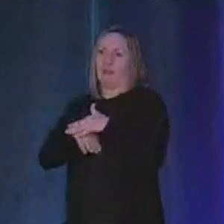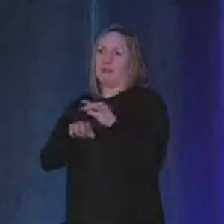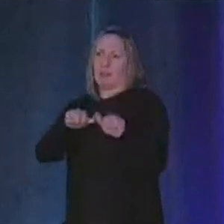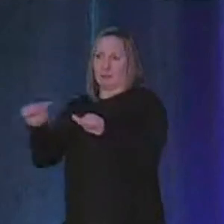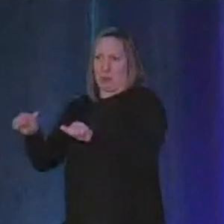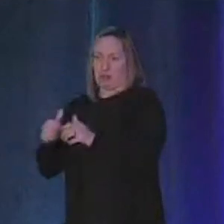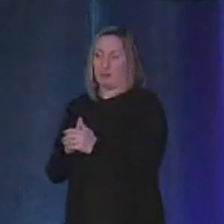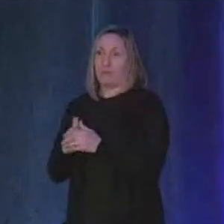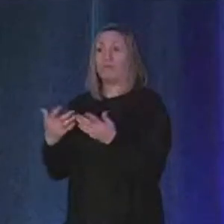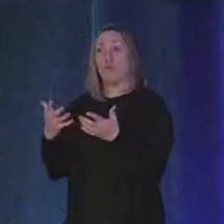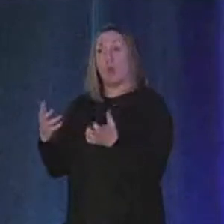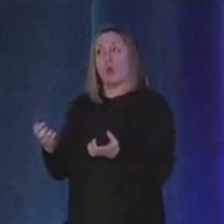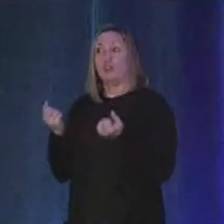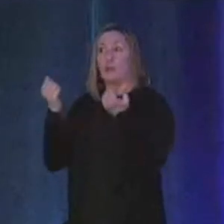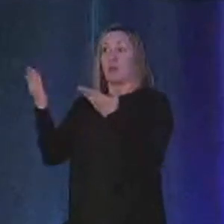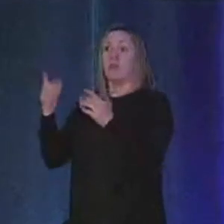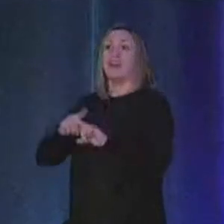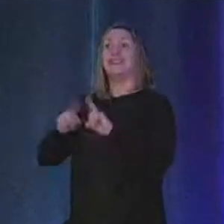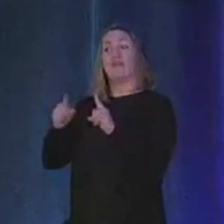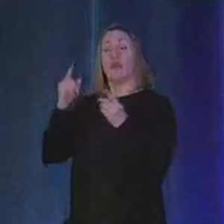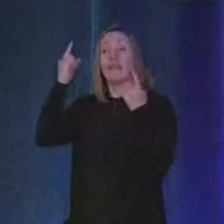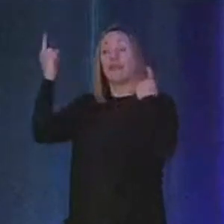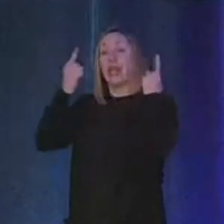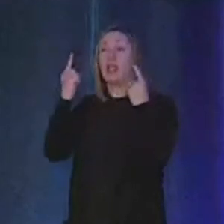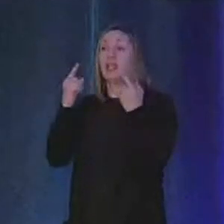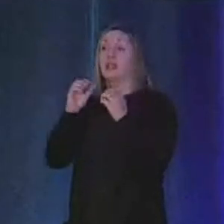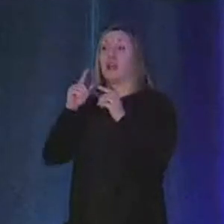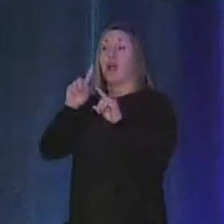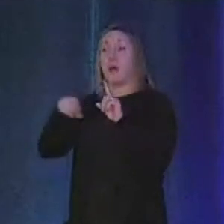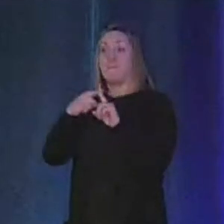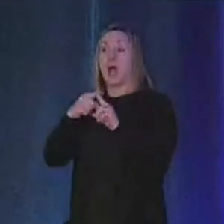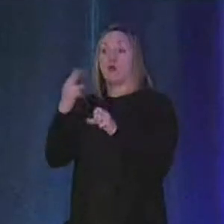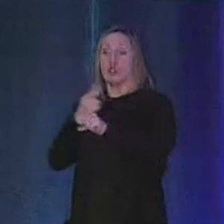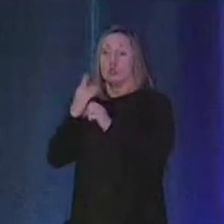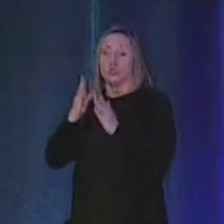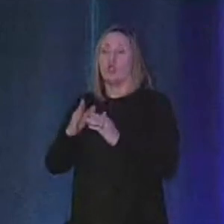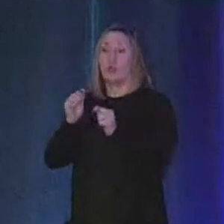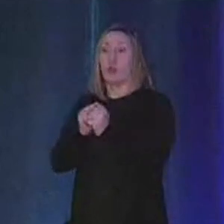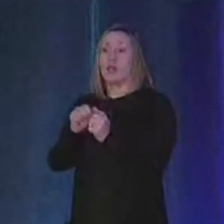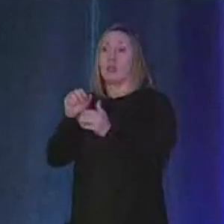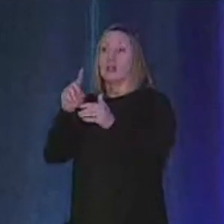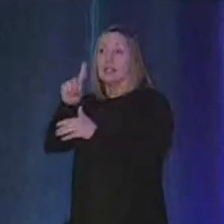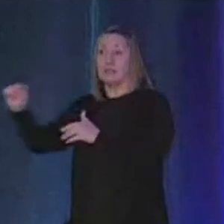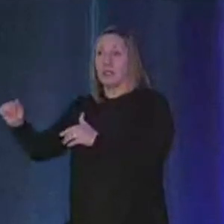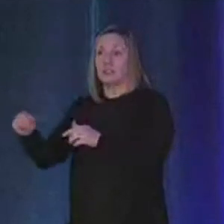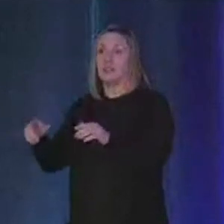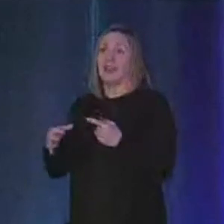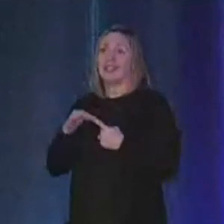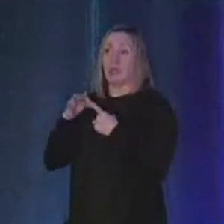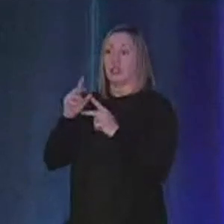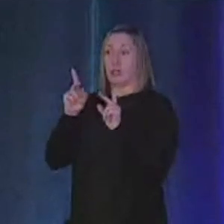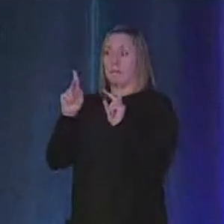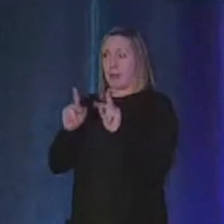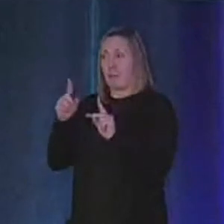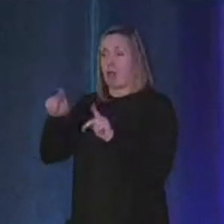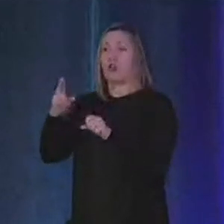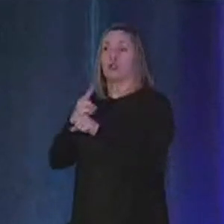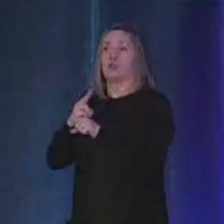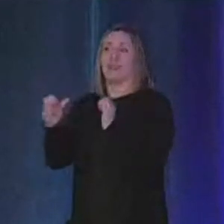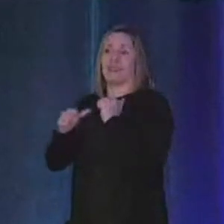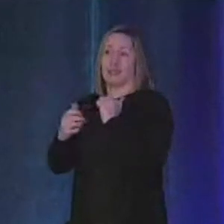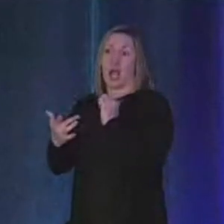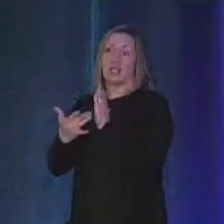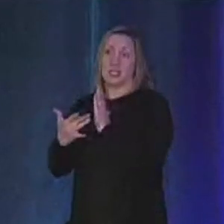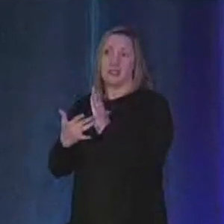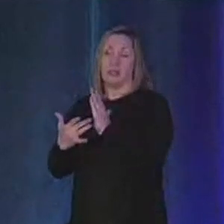want to propose a different mental model for reasoning about users with disabilities, and especially those using assistive technology. So